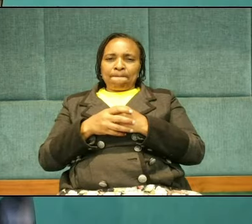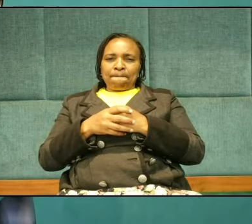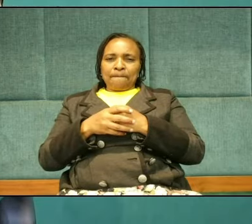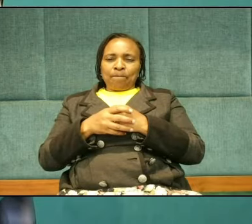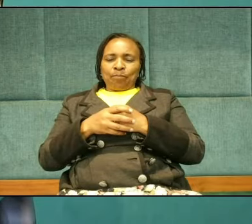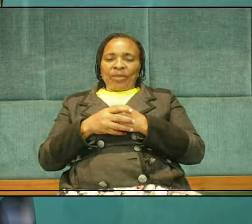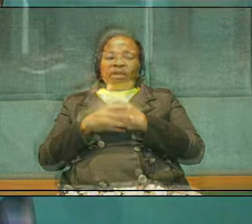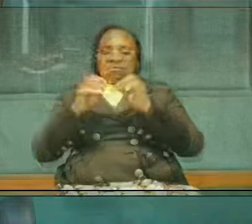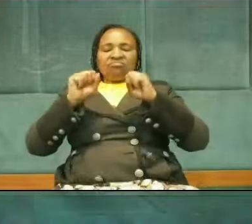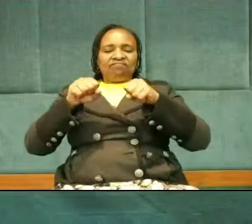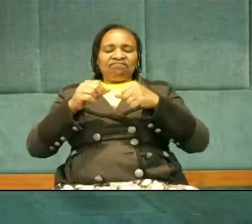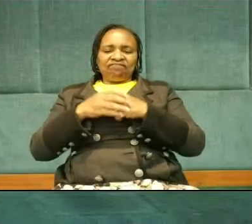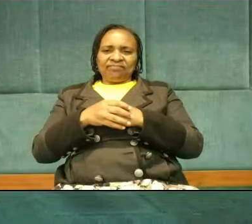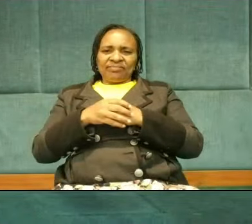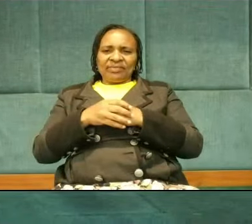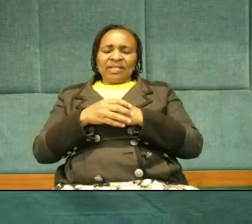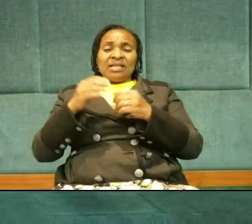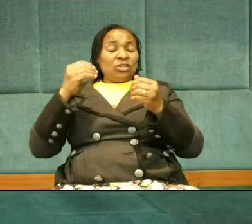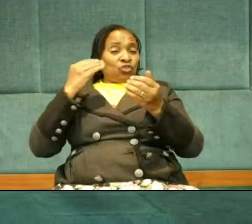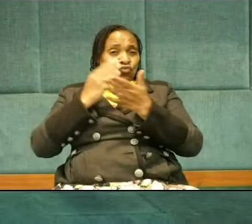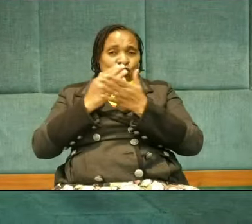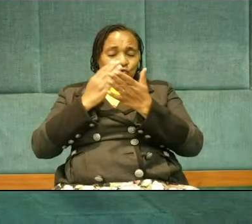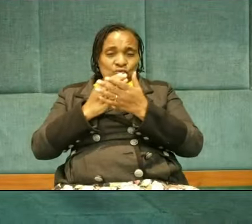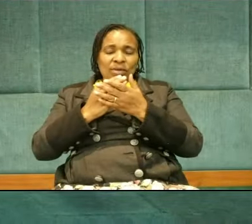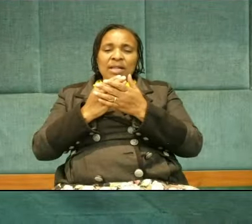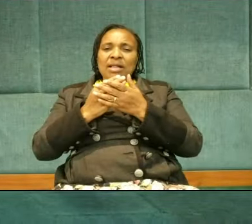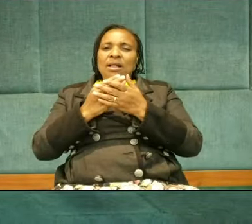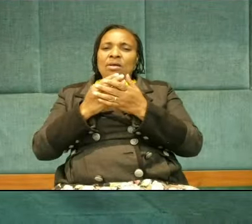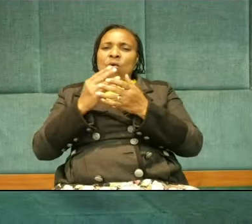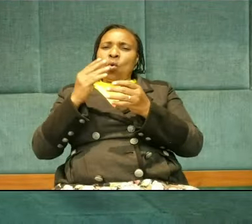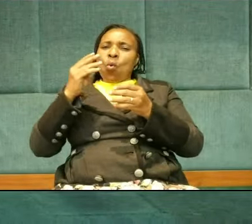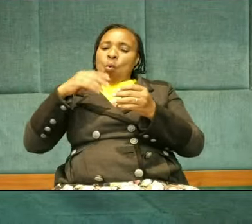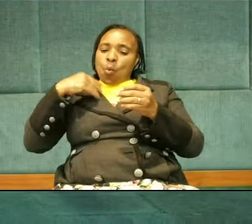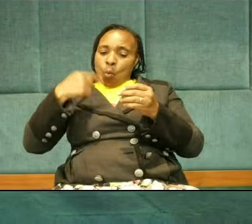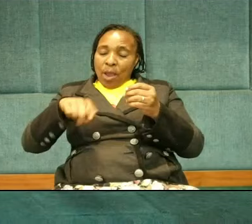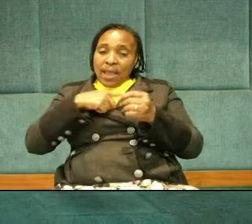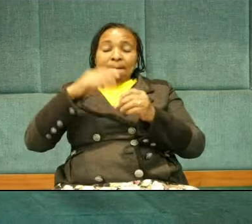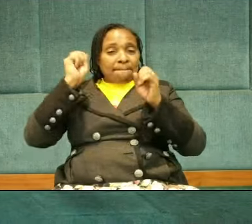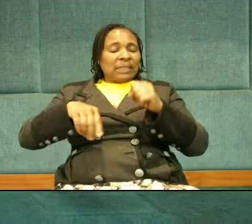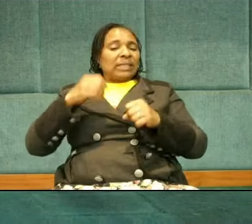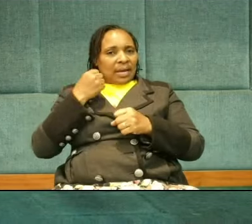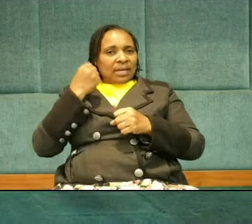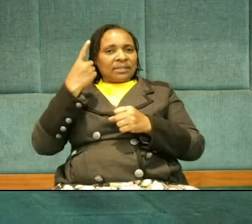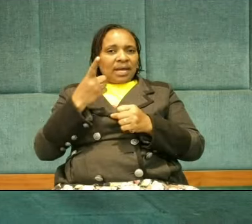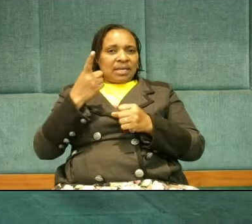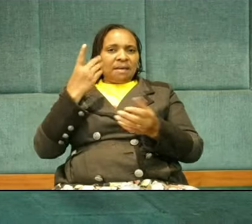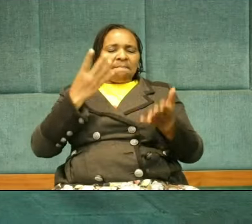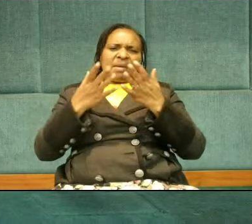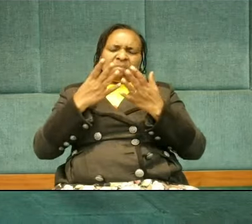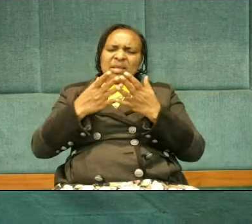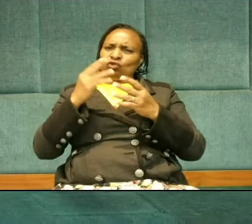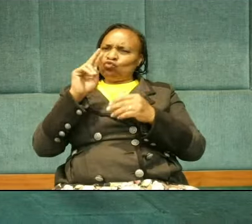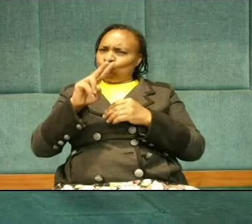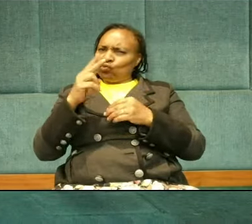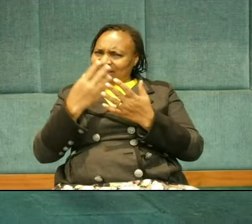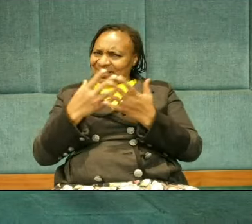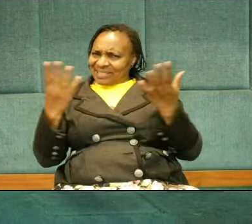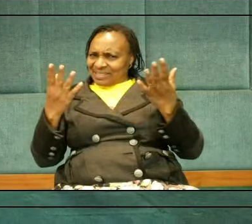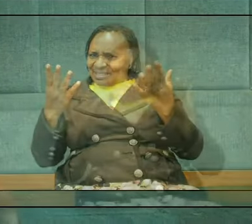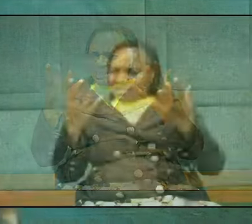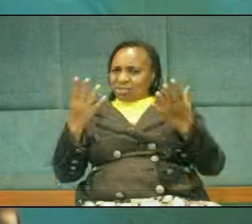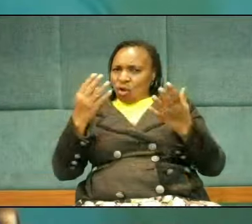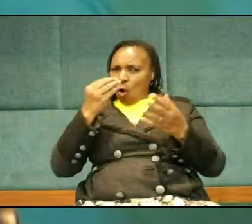And yeah. Yes, absolutely. So we really have to understand, perhaps there's two types of identities